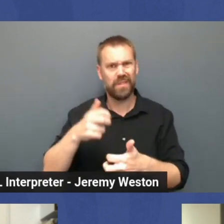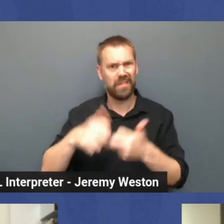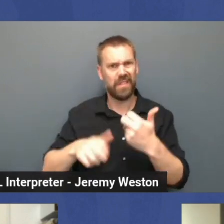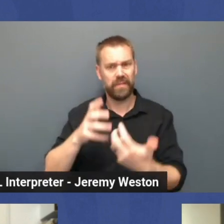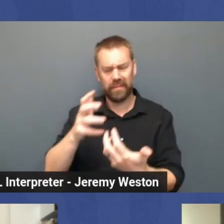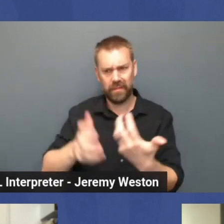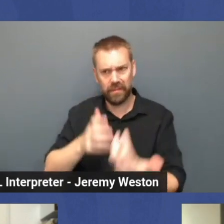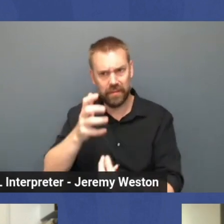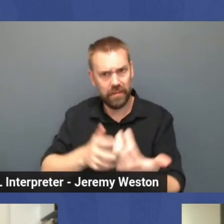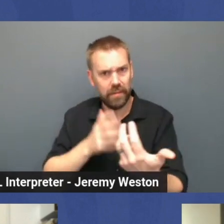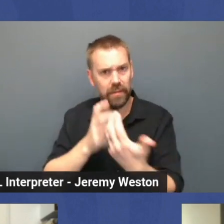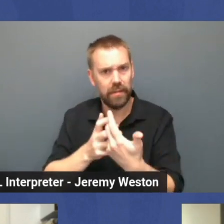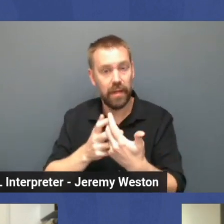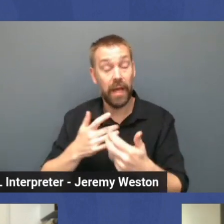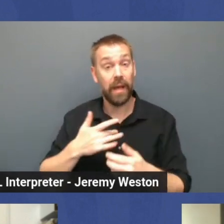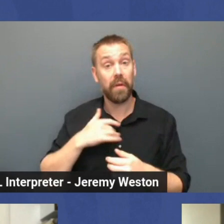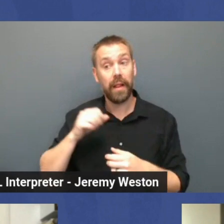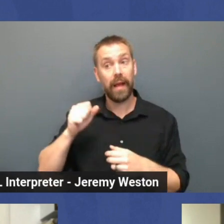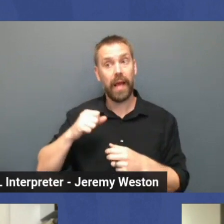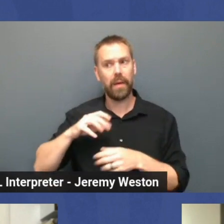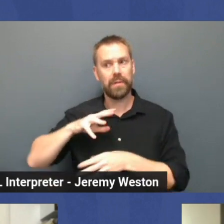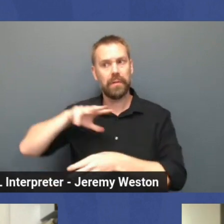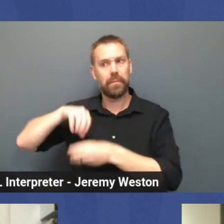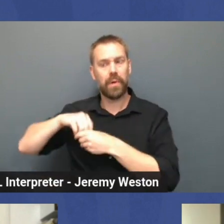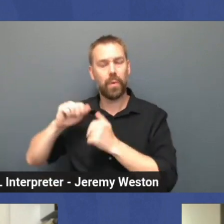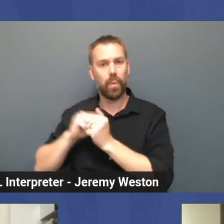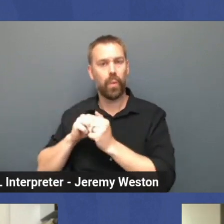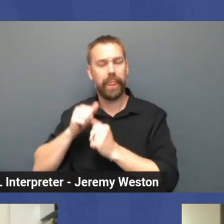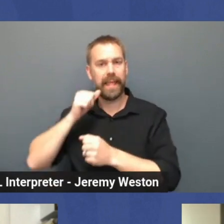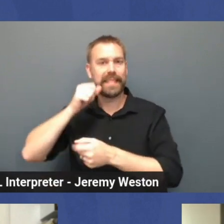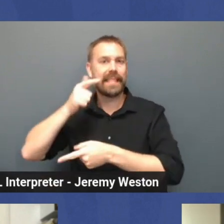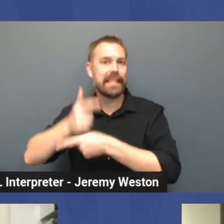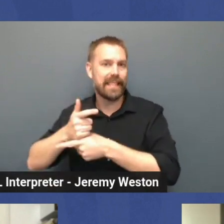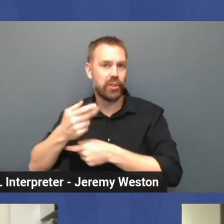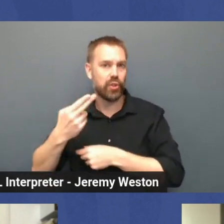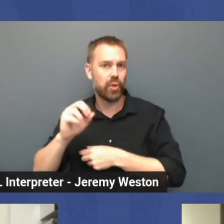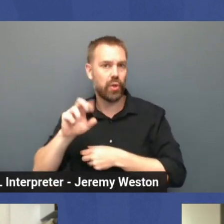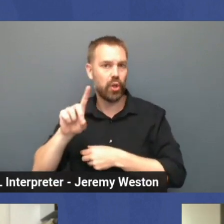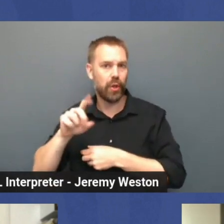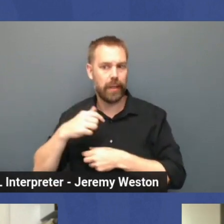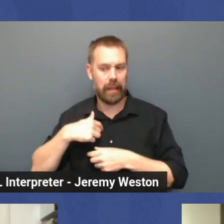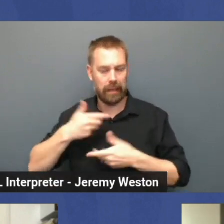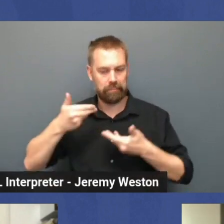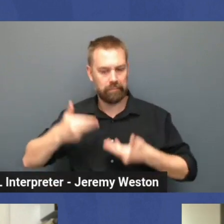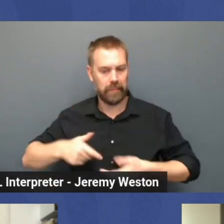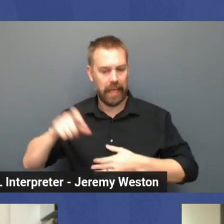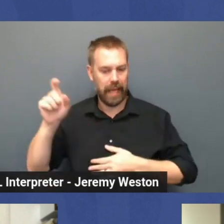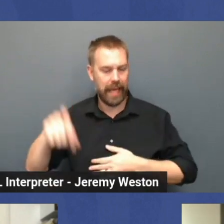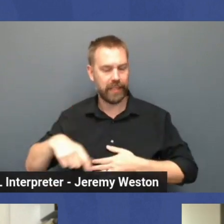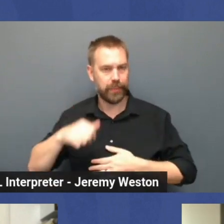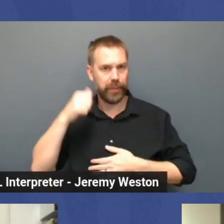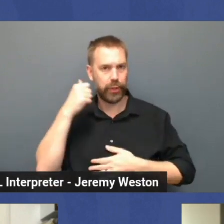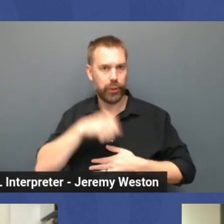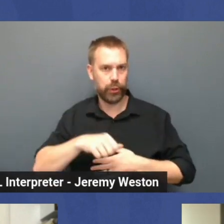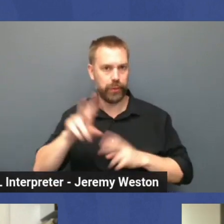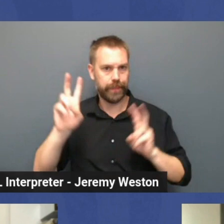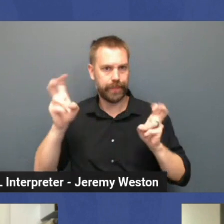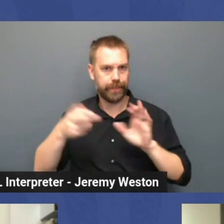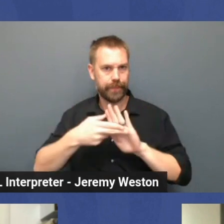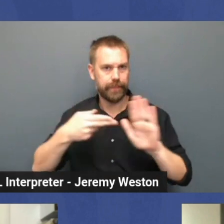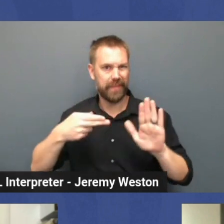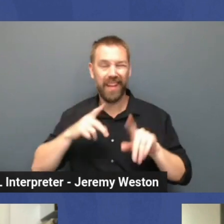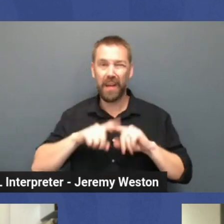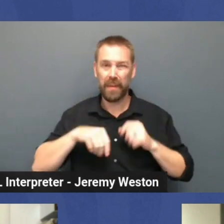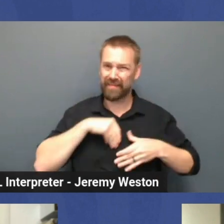I was part of a sisterhood, I had to be a girl. And I don't think that really, felt right inside of